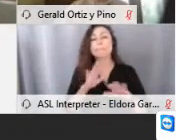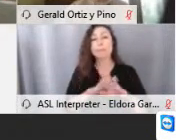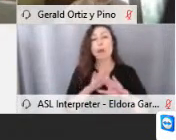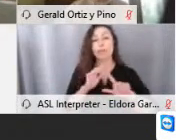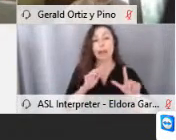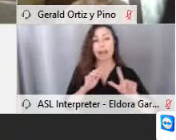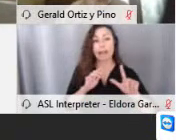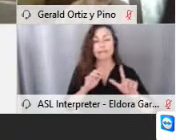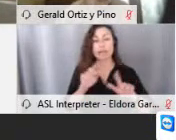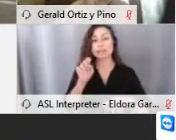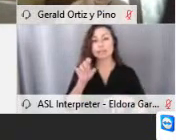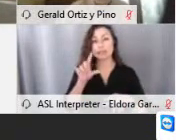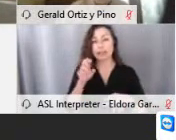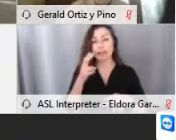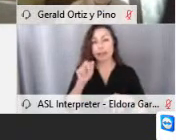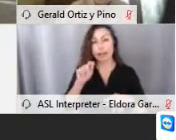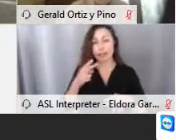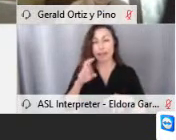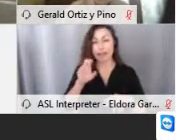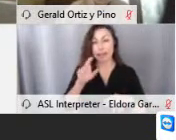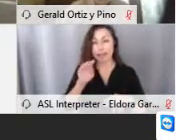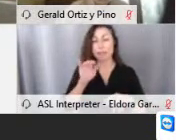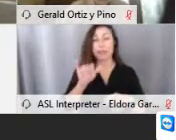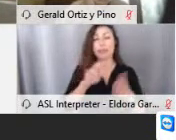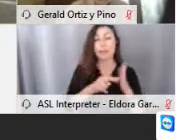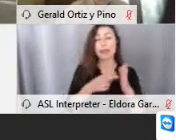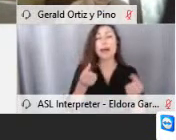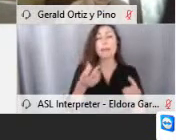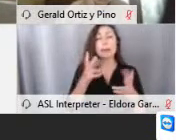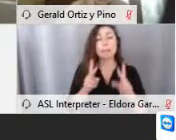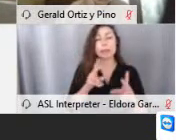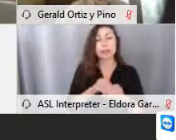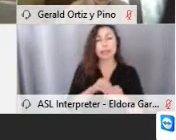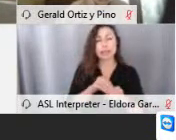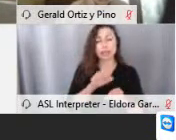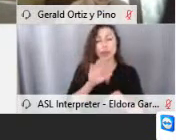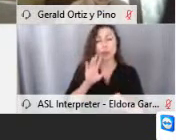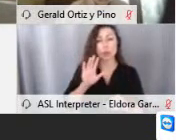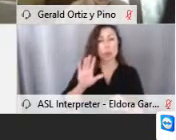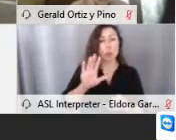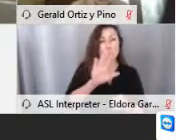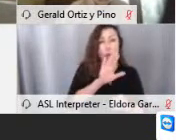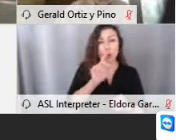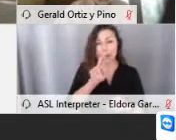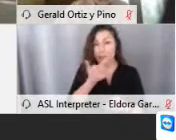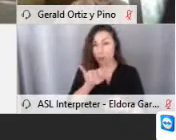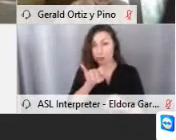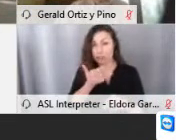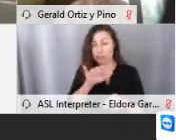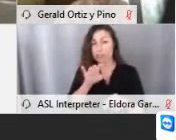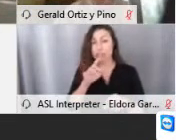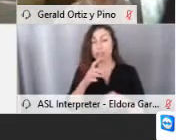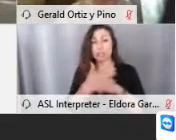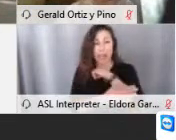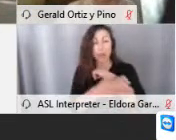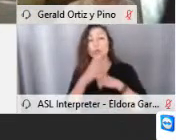left, telehealth claims, and these are how many folks in your counties are getting telehealth.